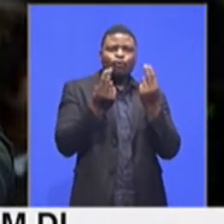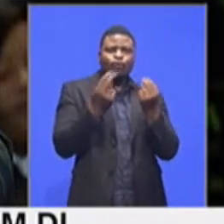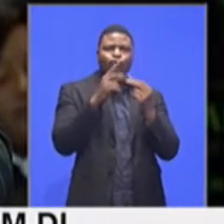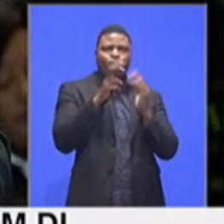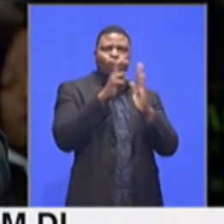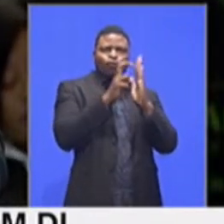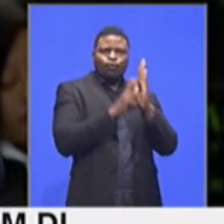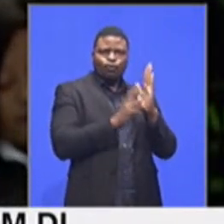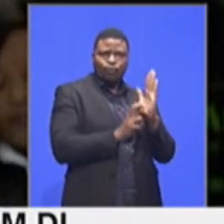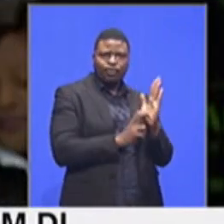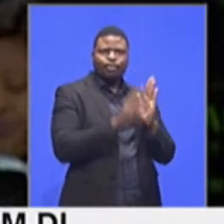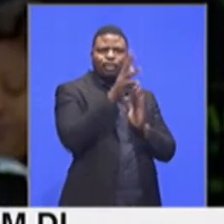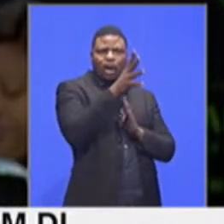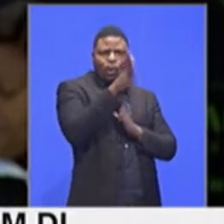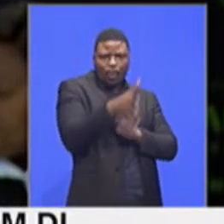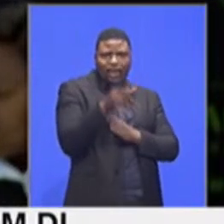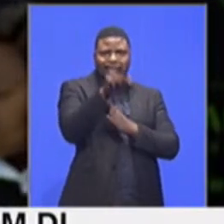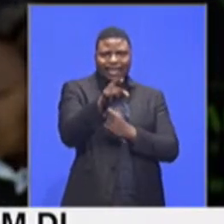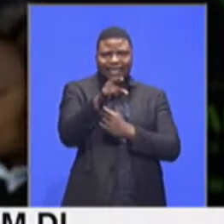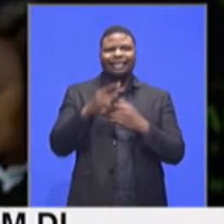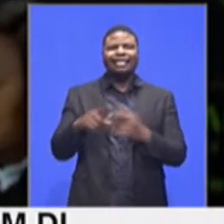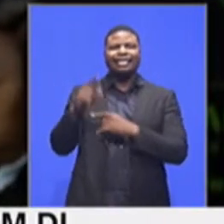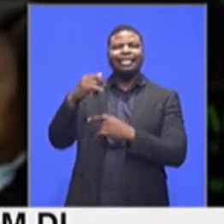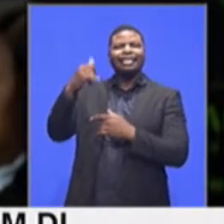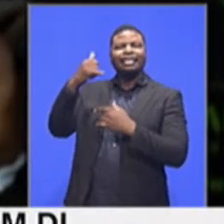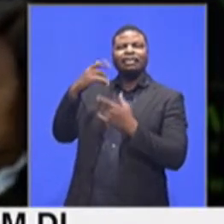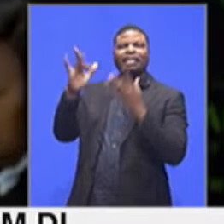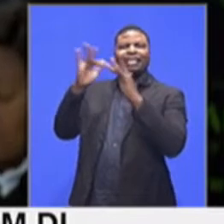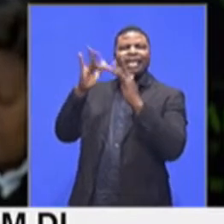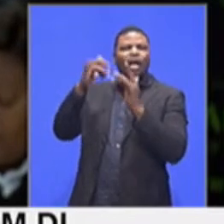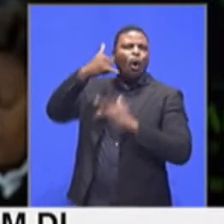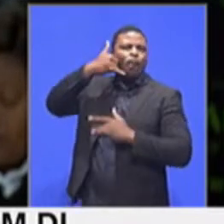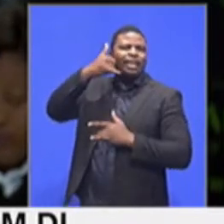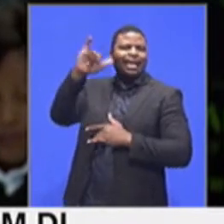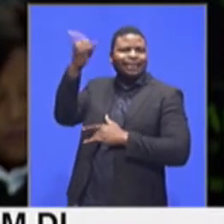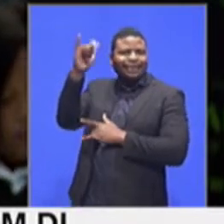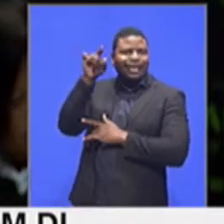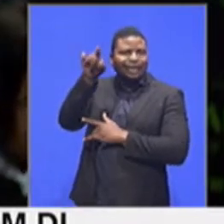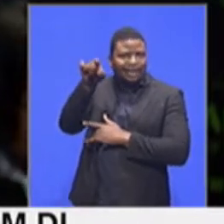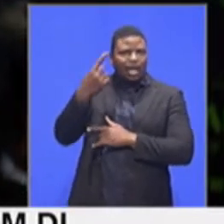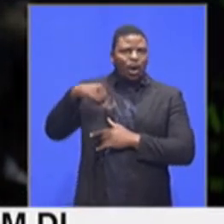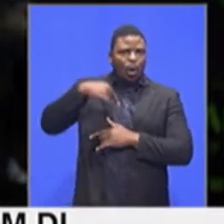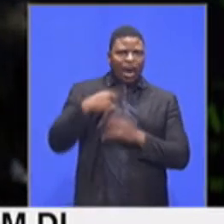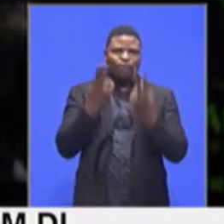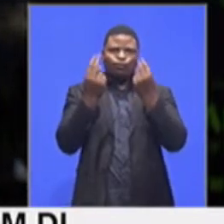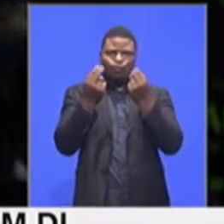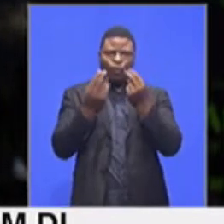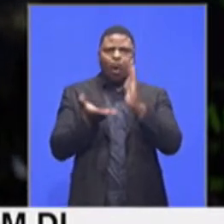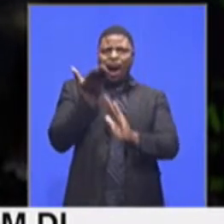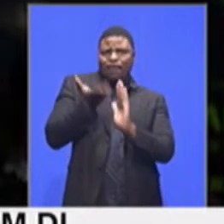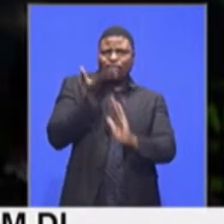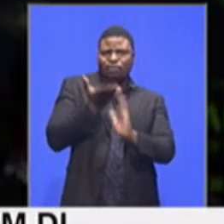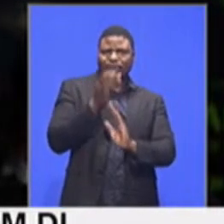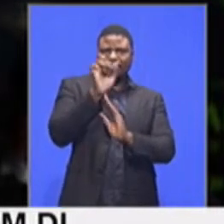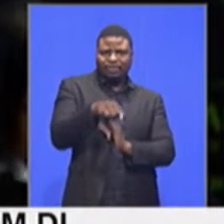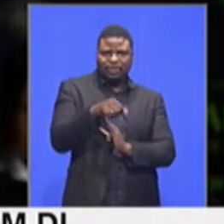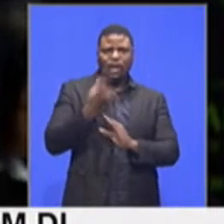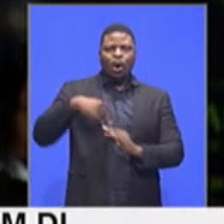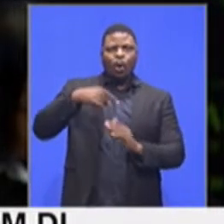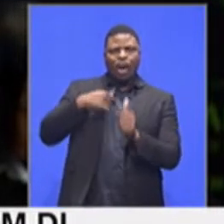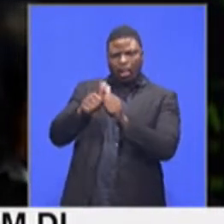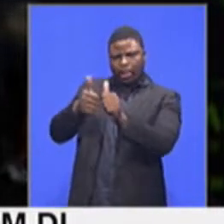accelerated rollout of telecommunications infrastructure. We are clearing the backlog in work